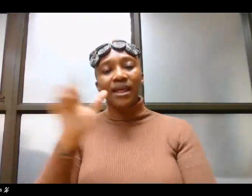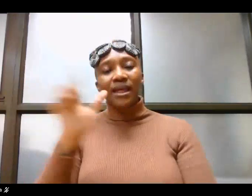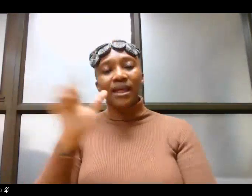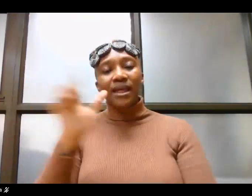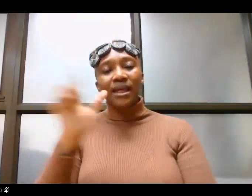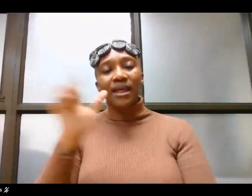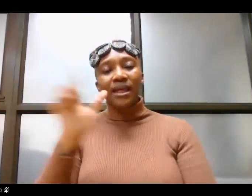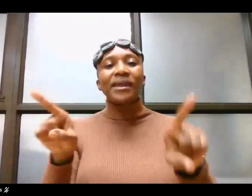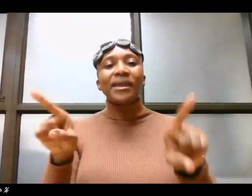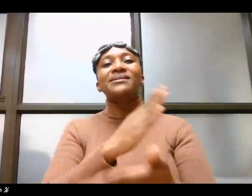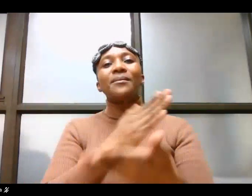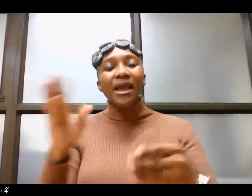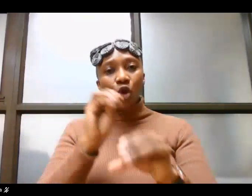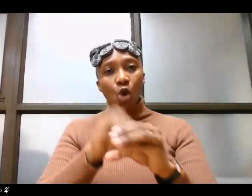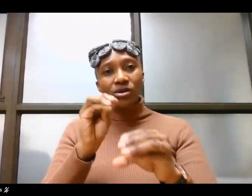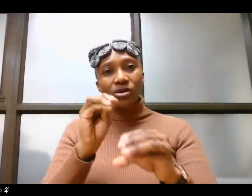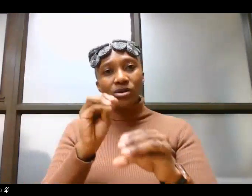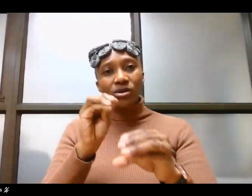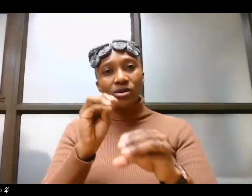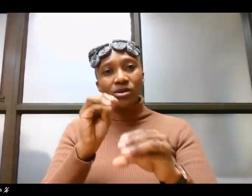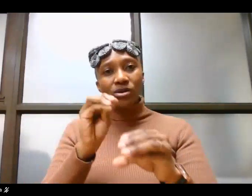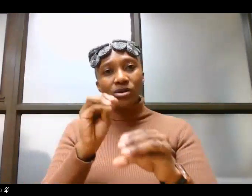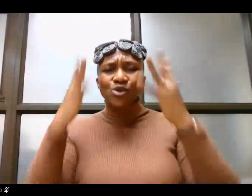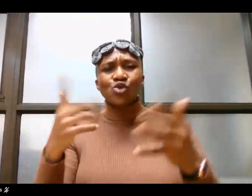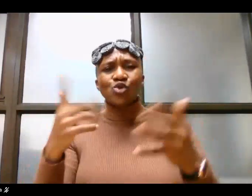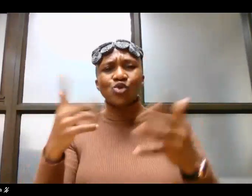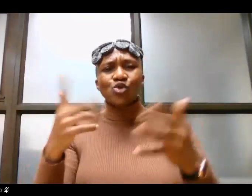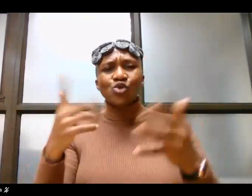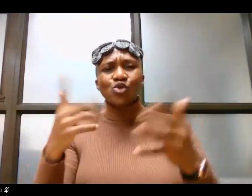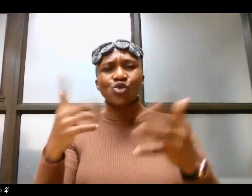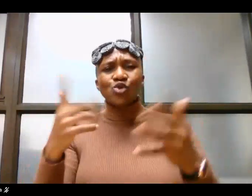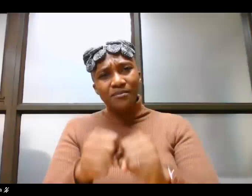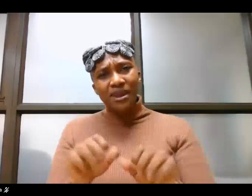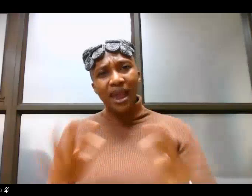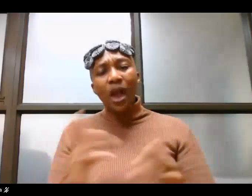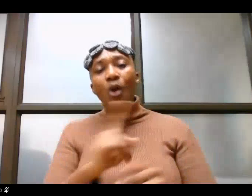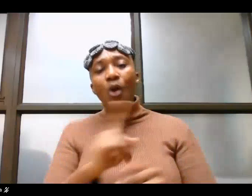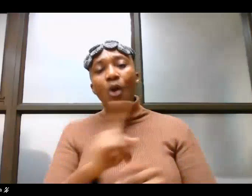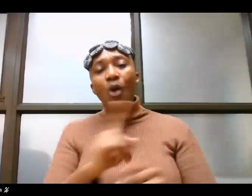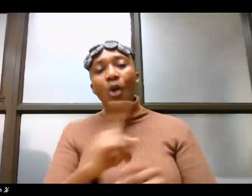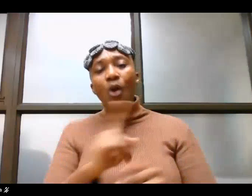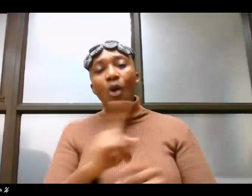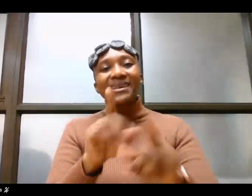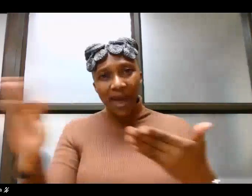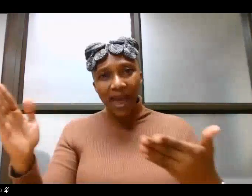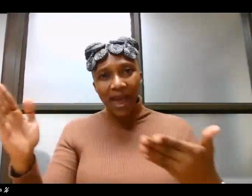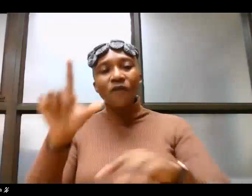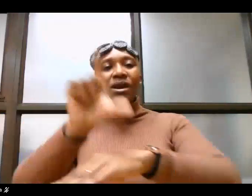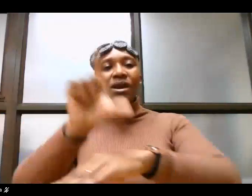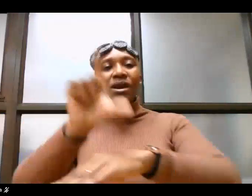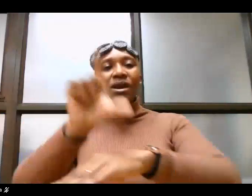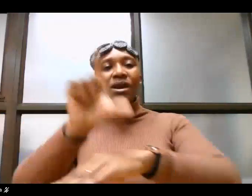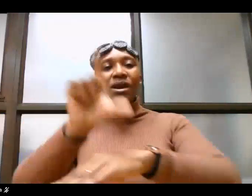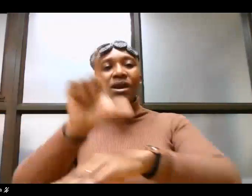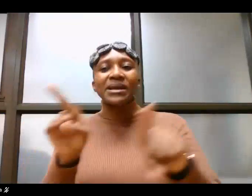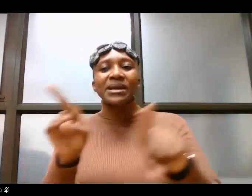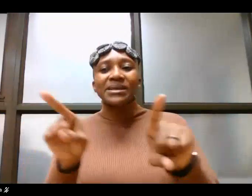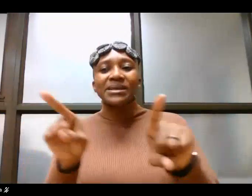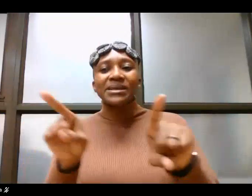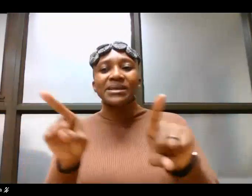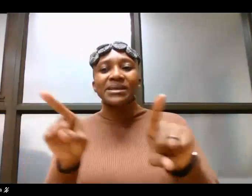the content. I don't know how can I break this down, but as part of curriculum and as part of activities